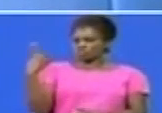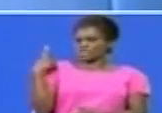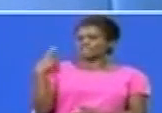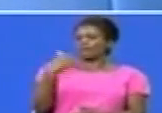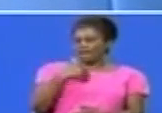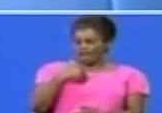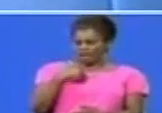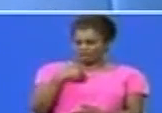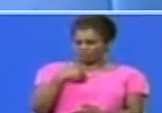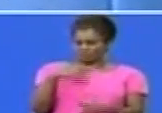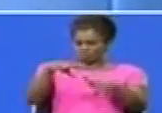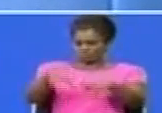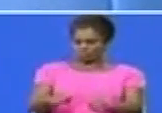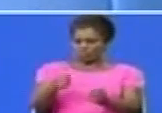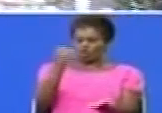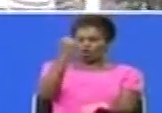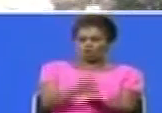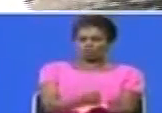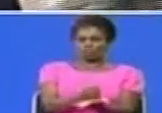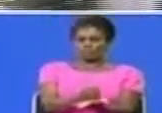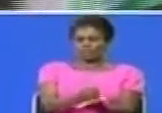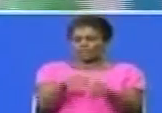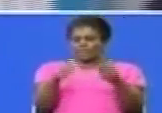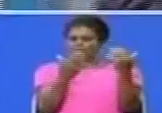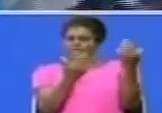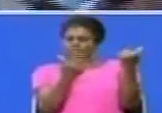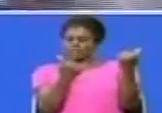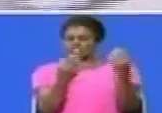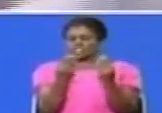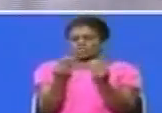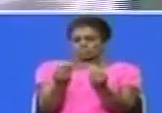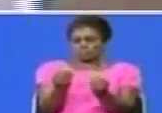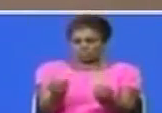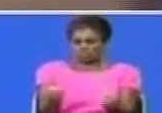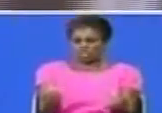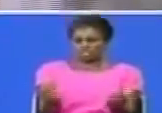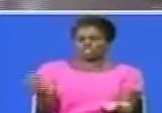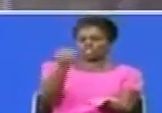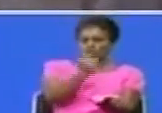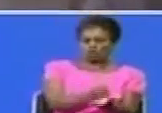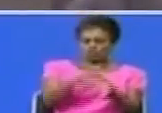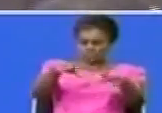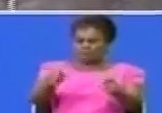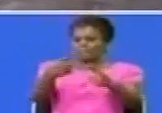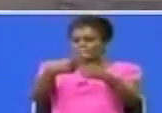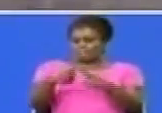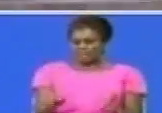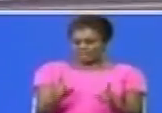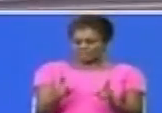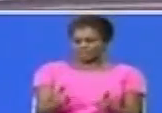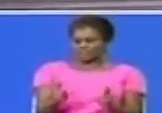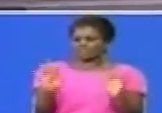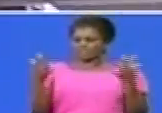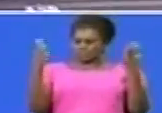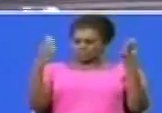handover. Hassan Juma now reports. It was expected to be a smooth transition from one regime to another. However, the handover ceremony